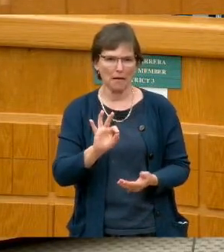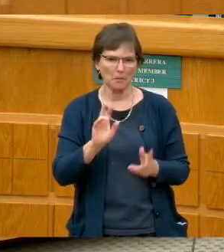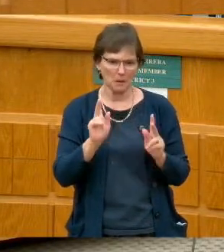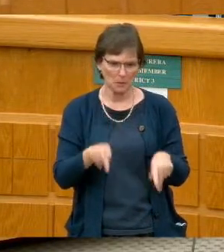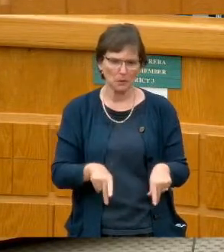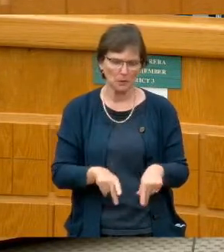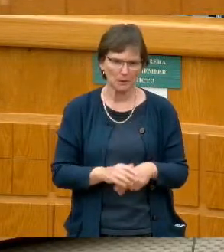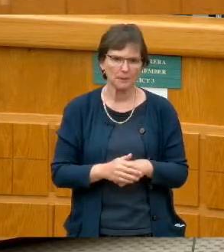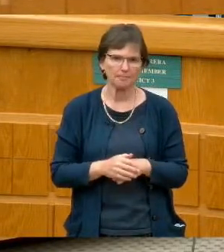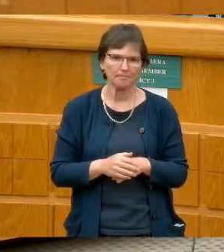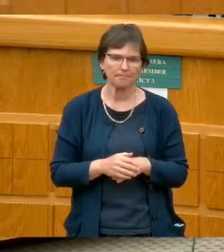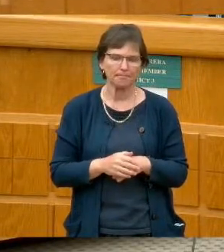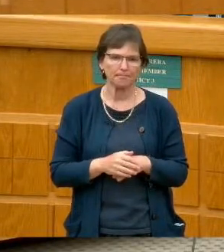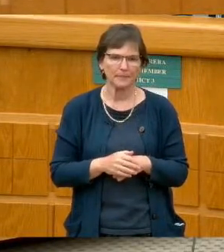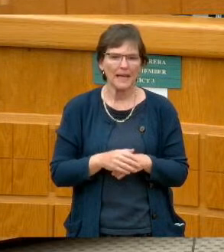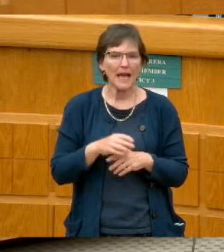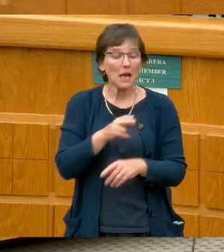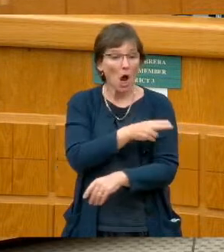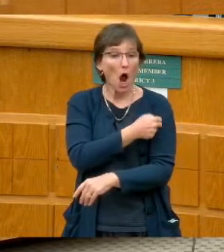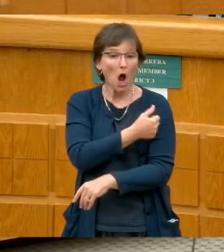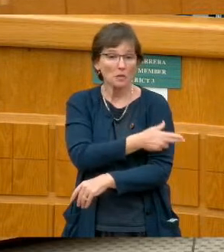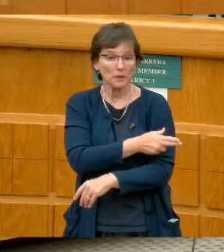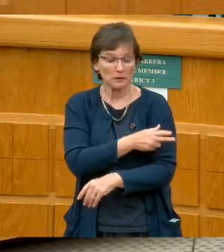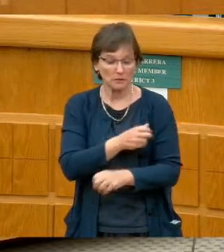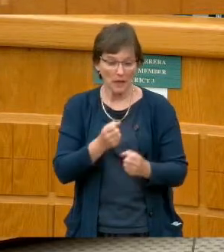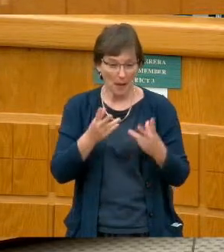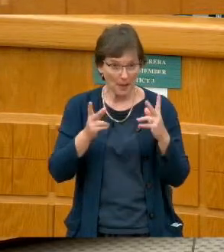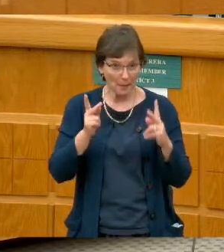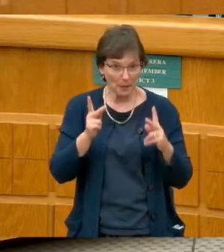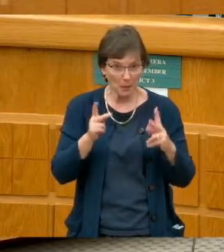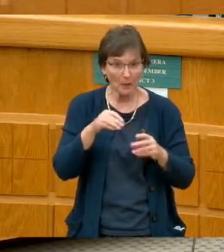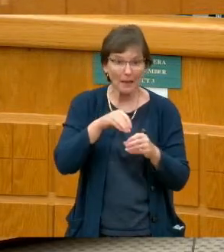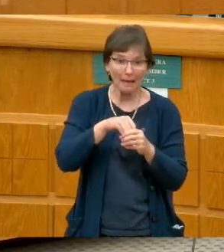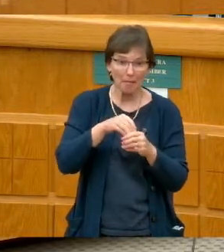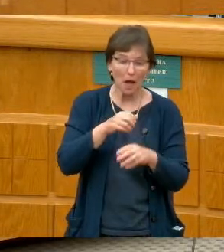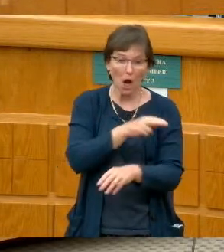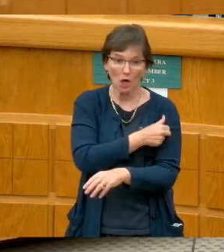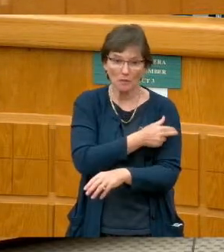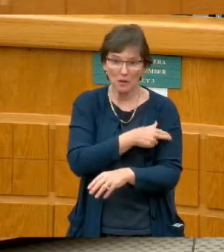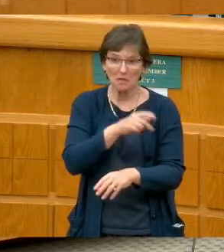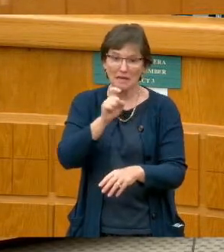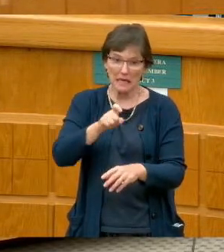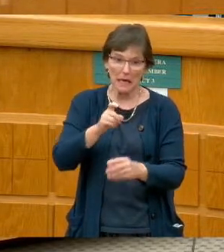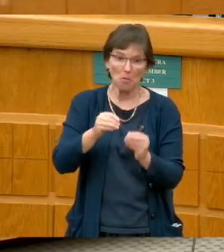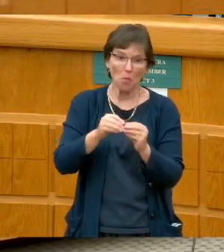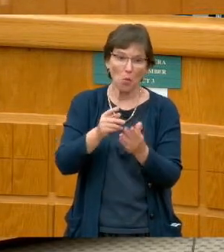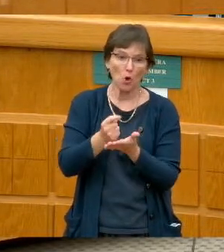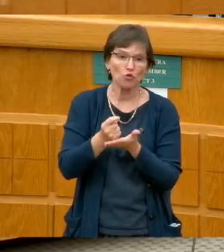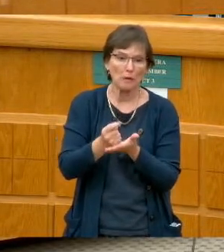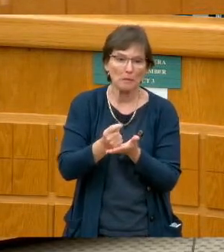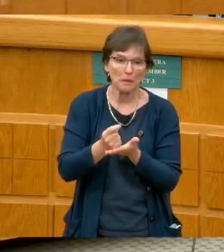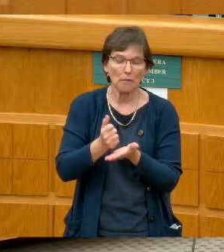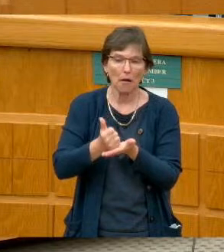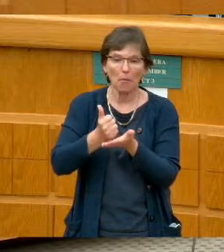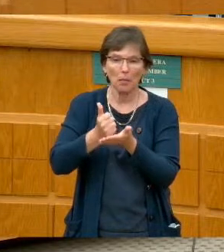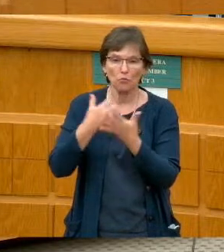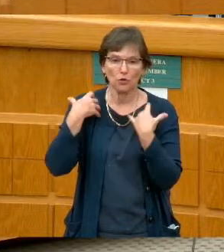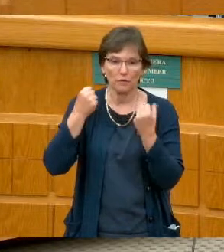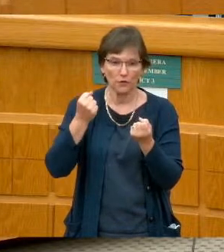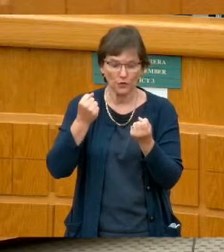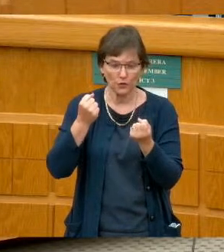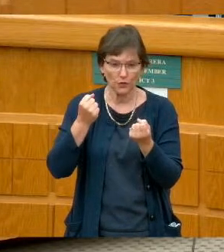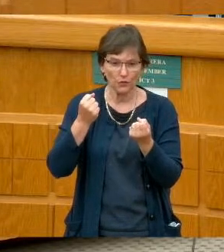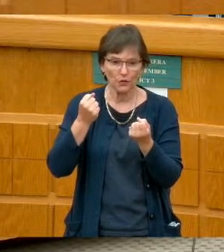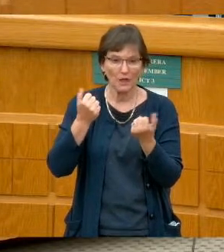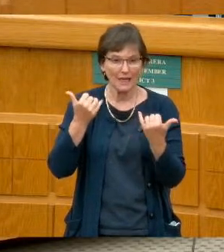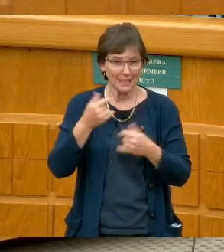Okay, when we look at hospitalized patients, these are persons that need more extensive treatment to recover.